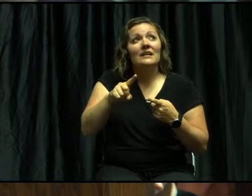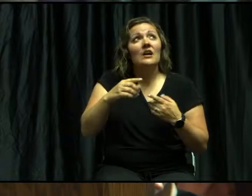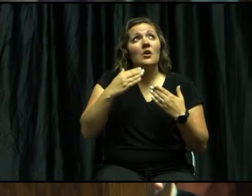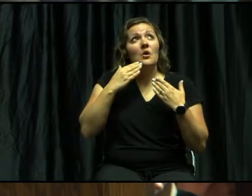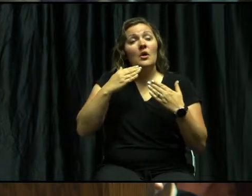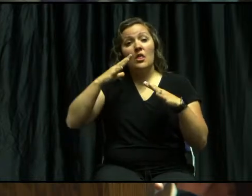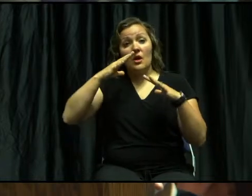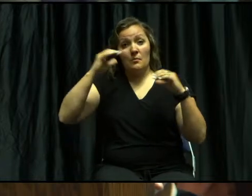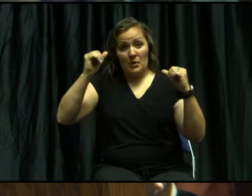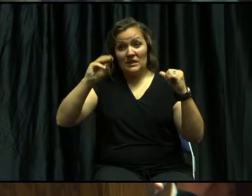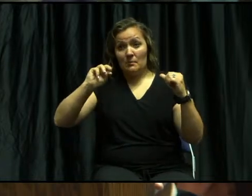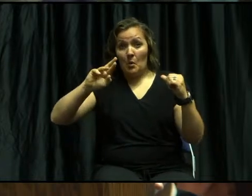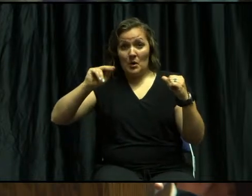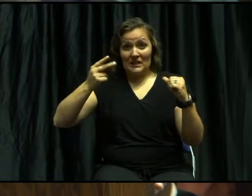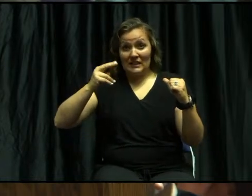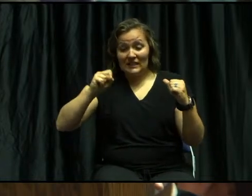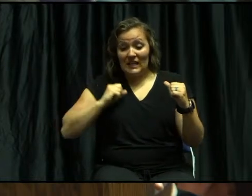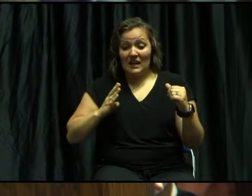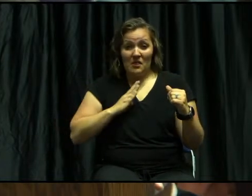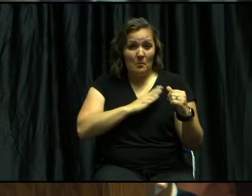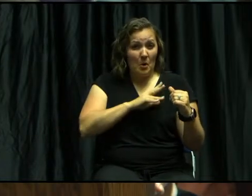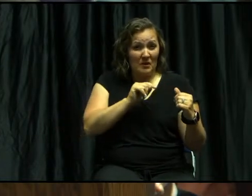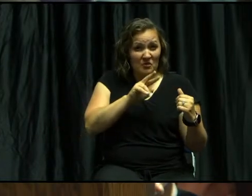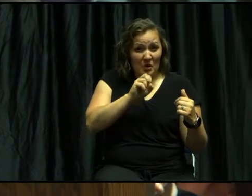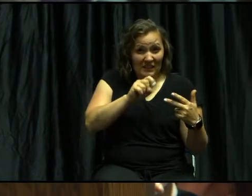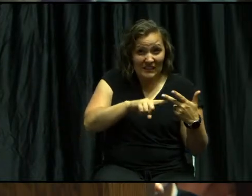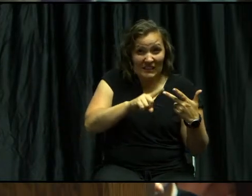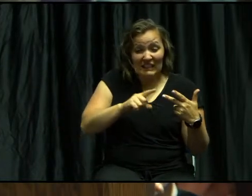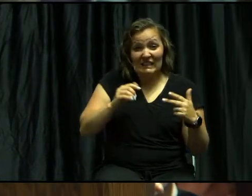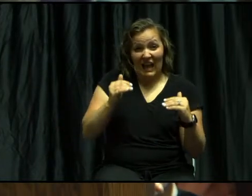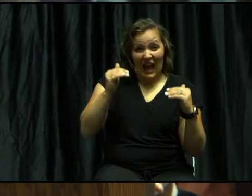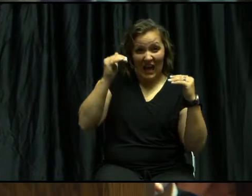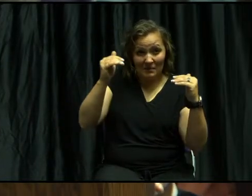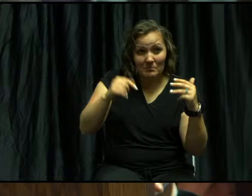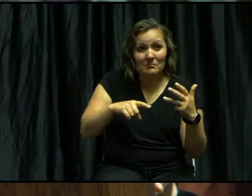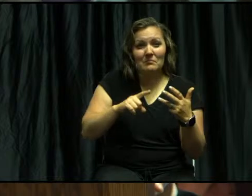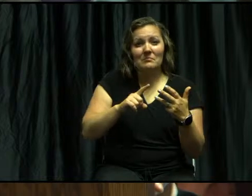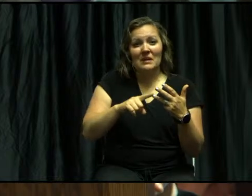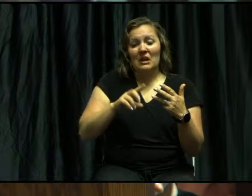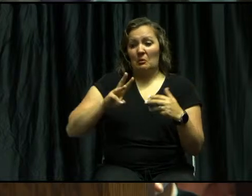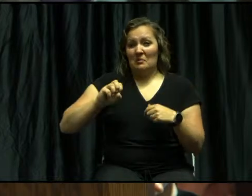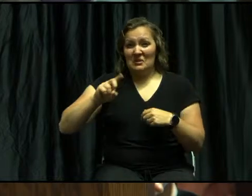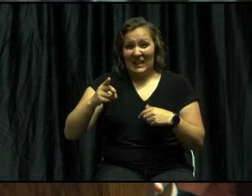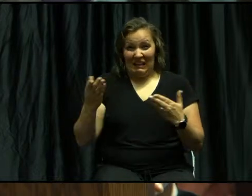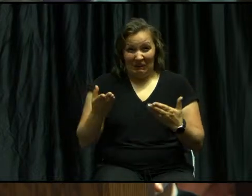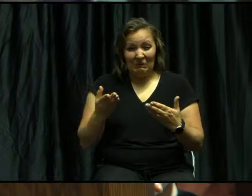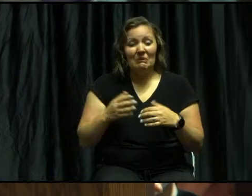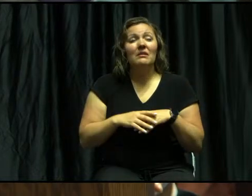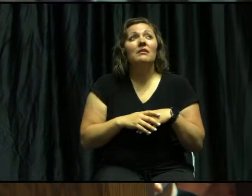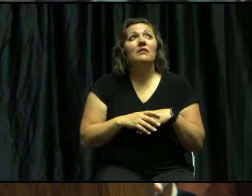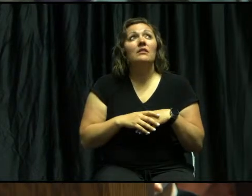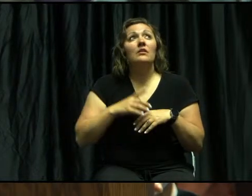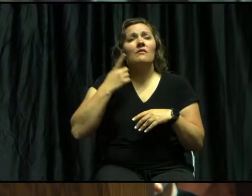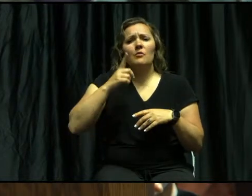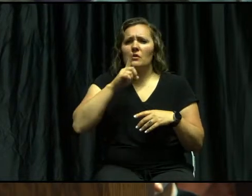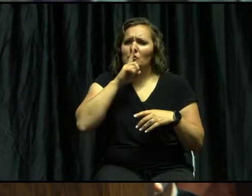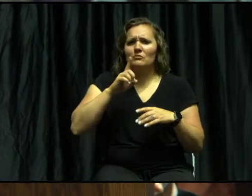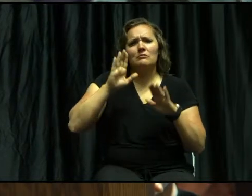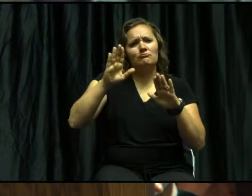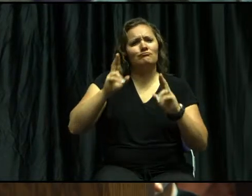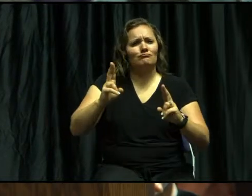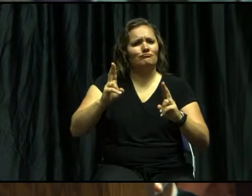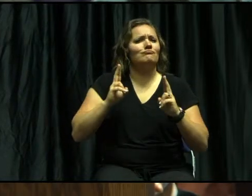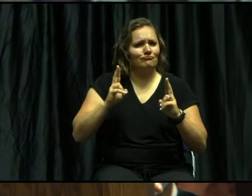President Brad Mordison, the Board of Trustees, administration, and faculty of Weber State University for this great